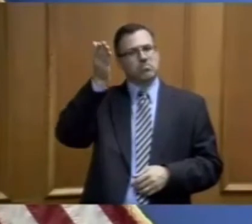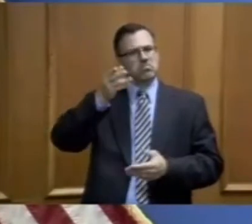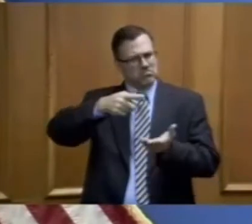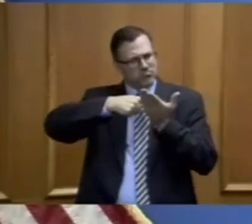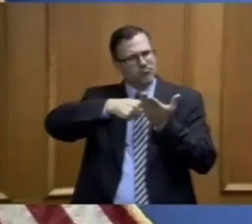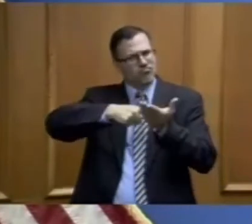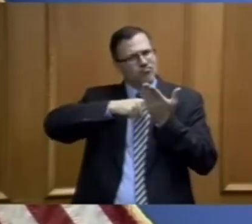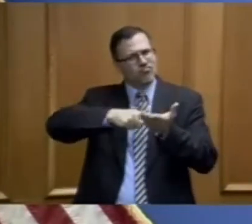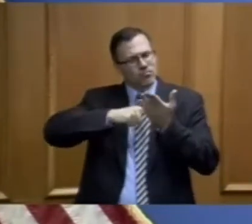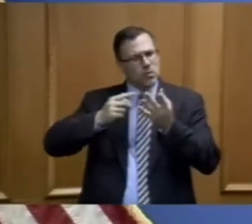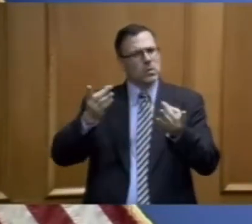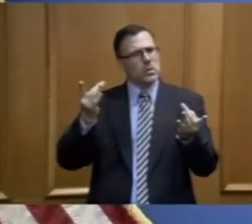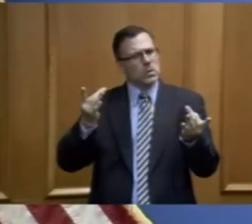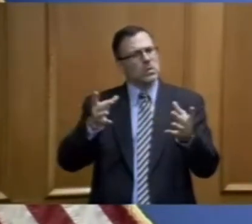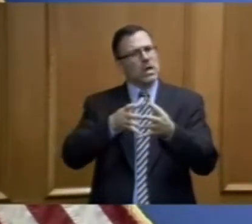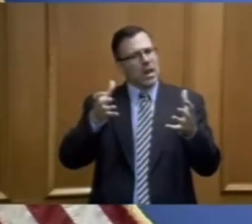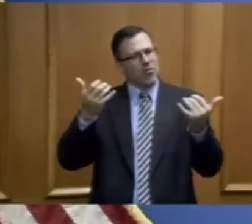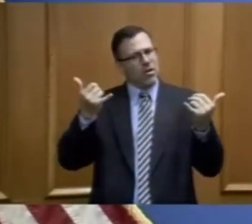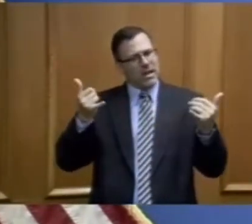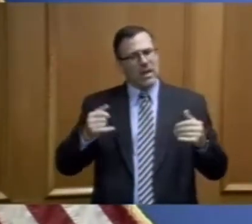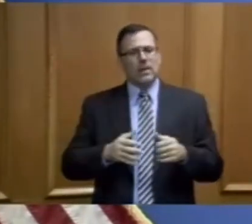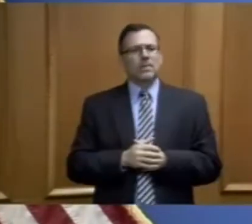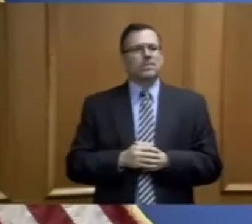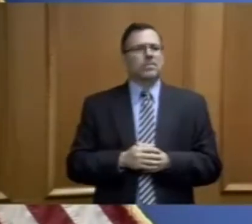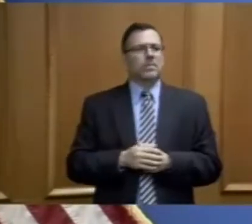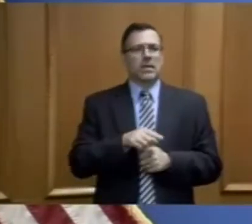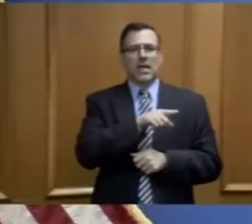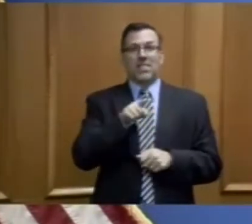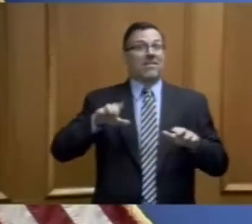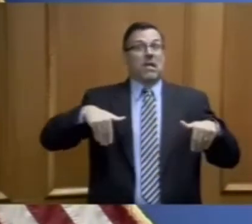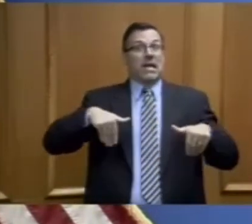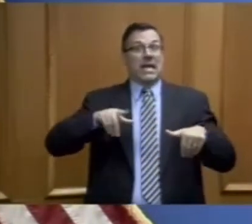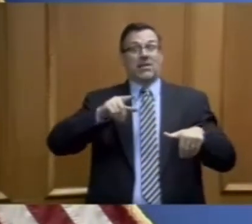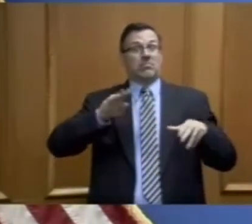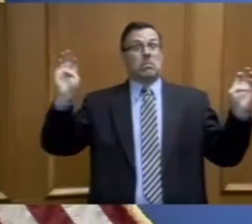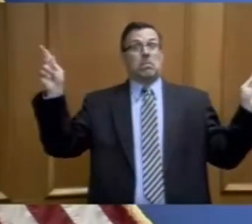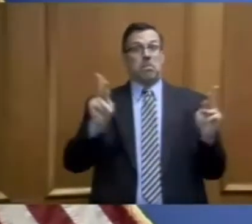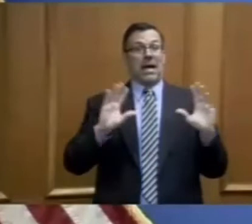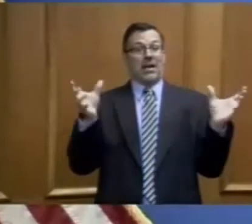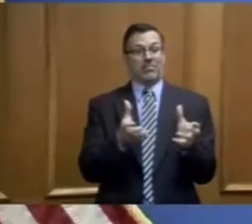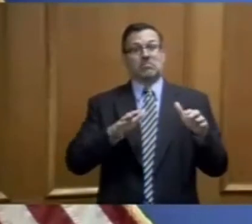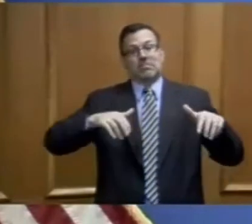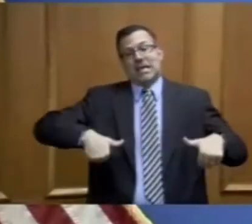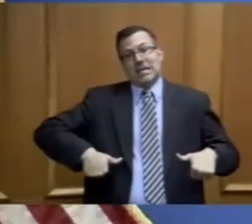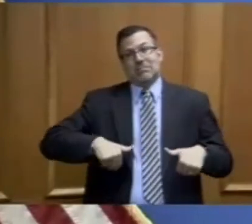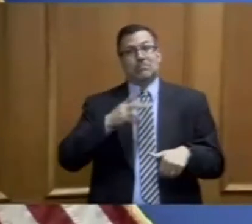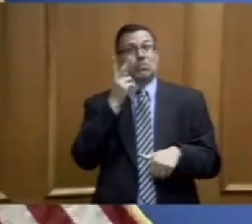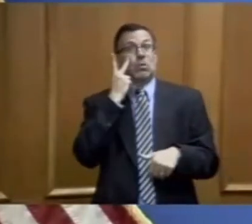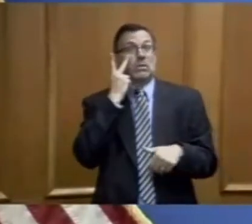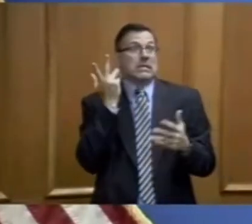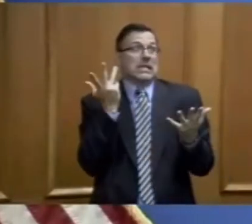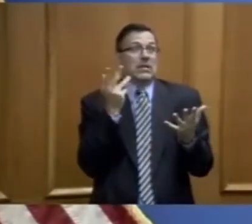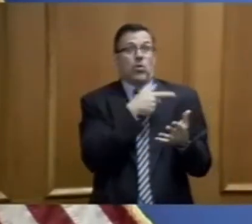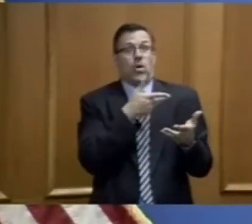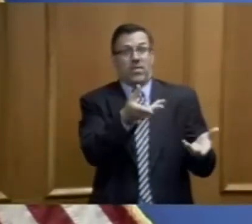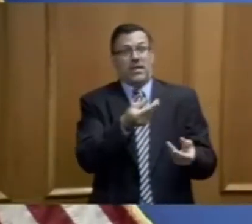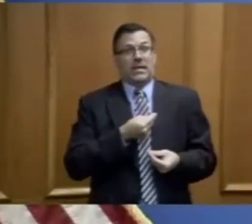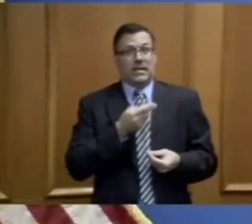there are a lot of things being discussed in the legislature right now. They haven't even convened yet, so we'll see what comes across the desk.